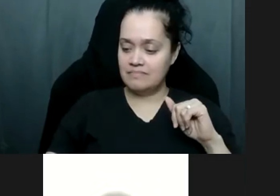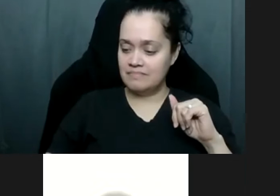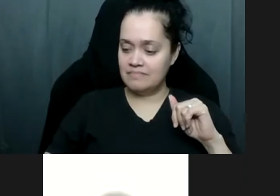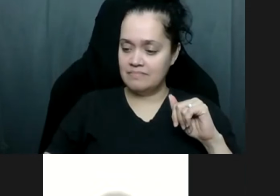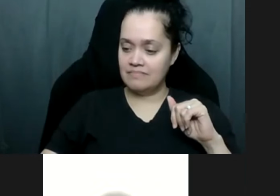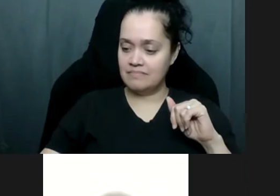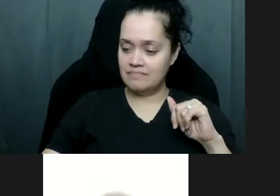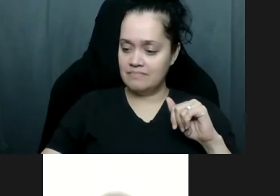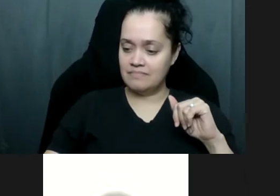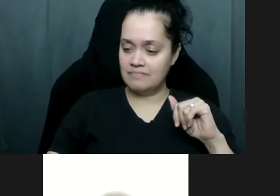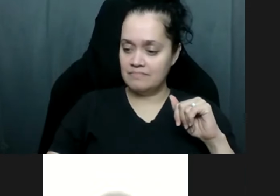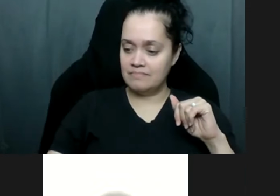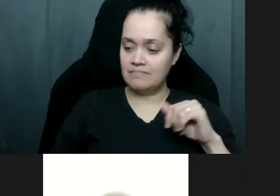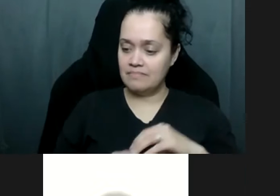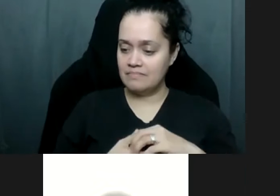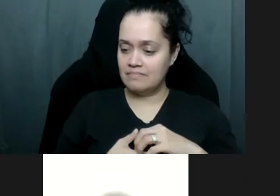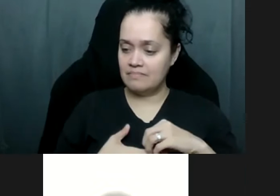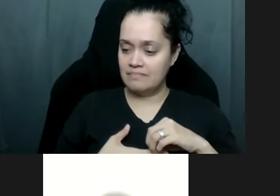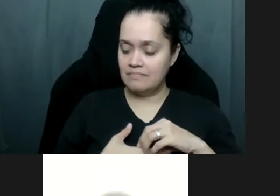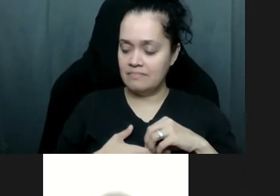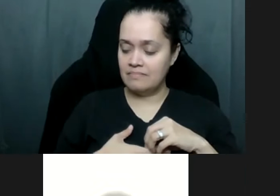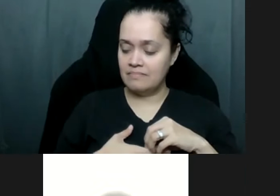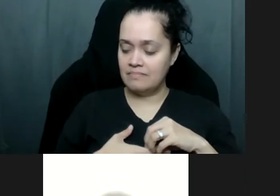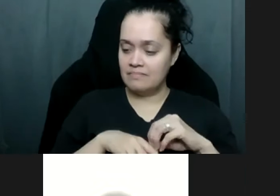30 seconds now.